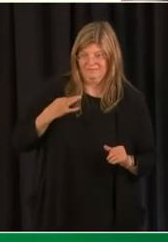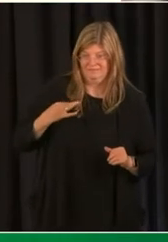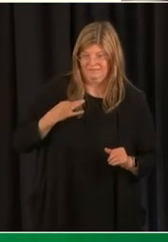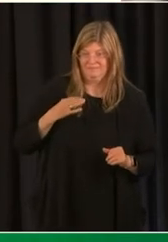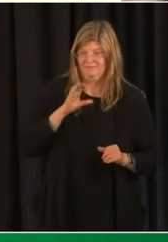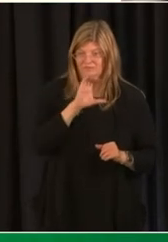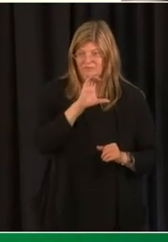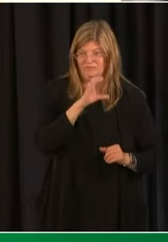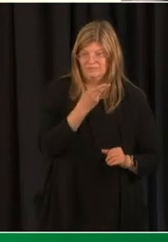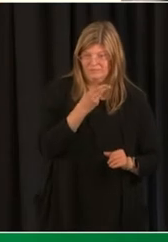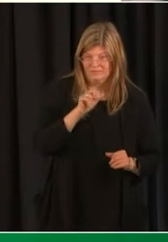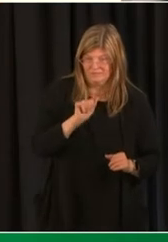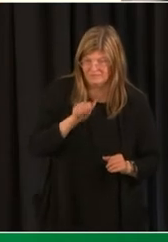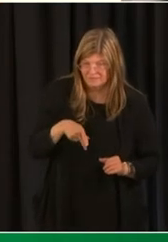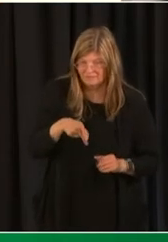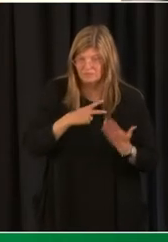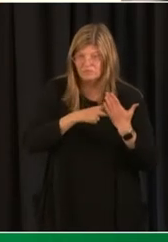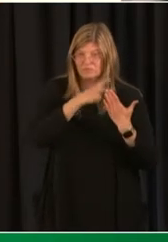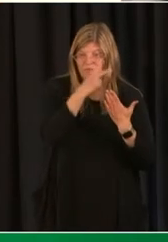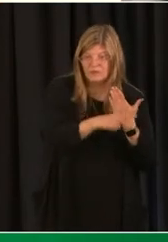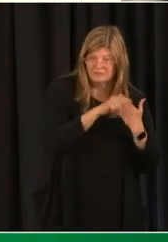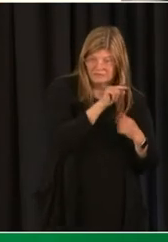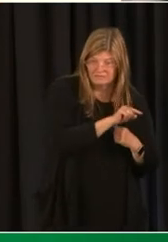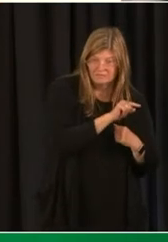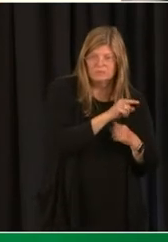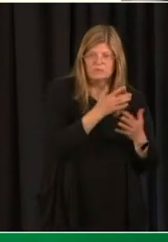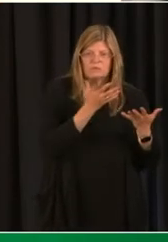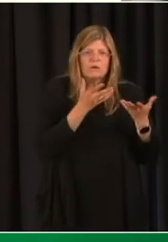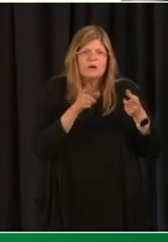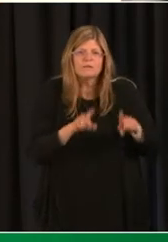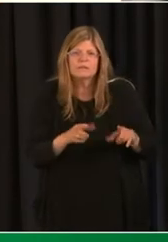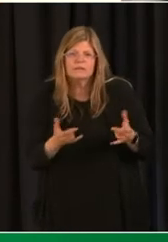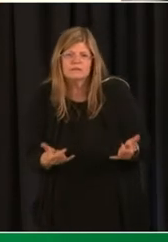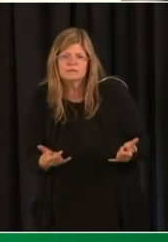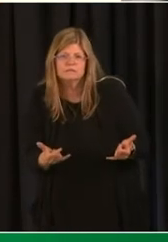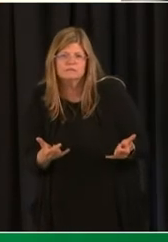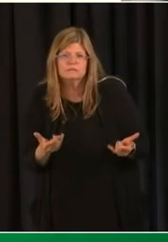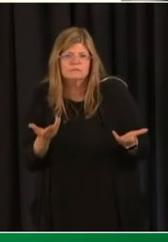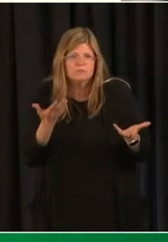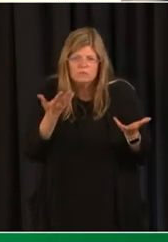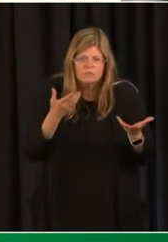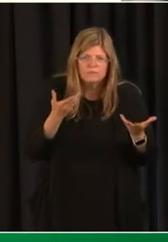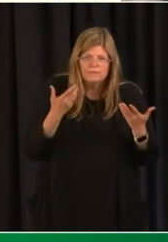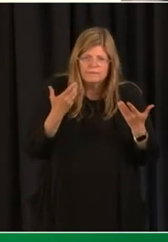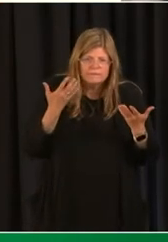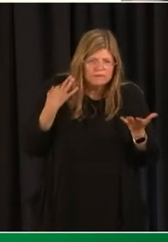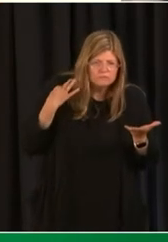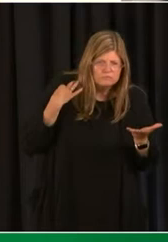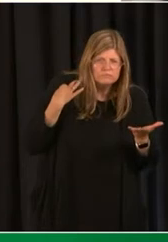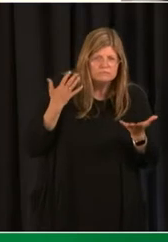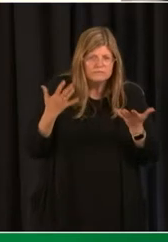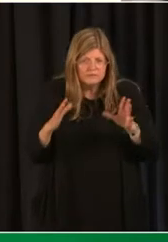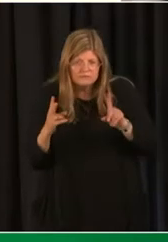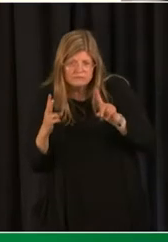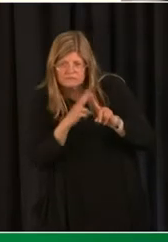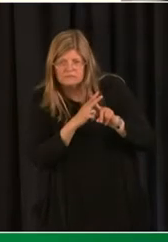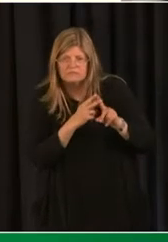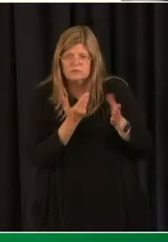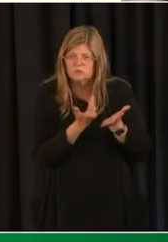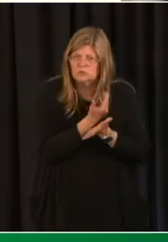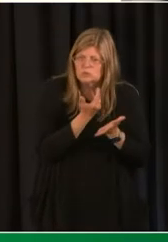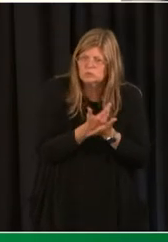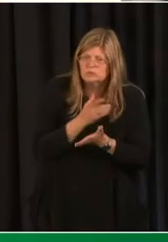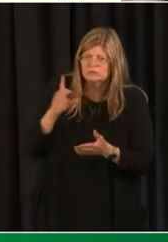I want to speak to you directly about what's going to happen now to your application as a result of this new DC